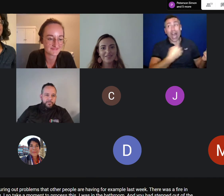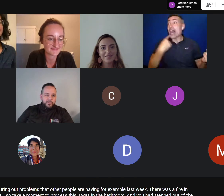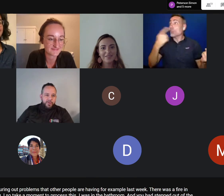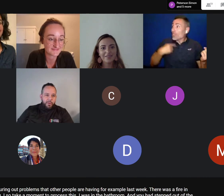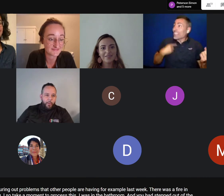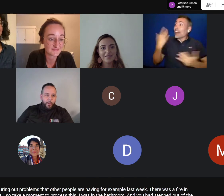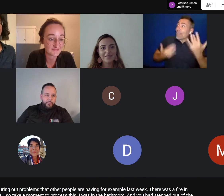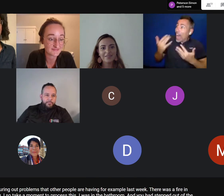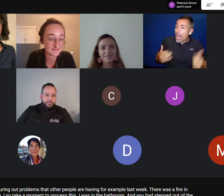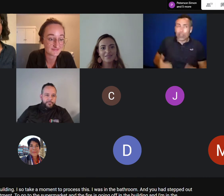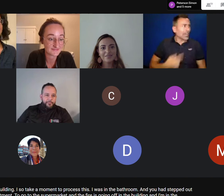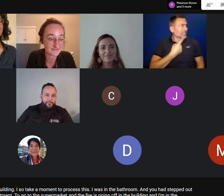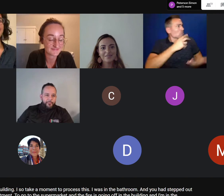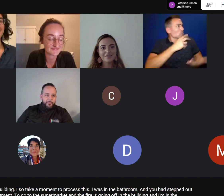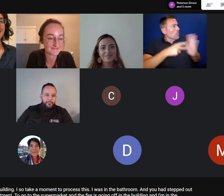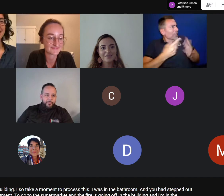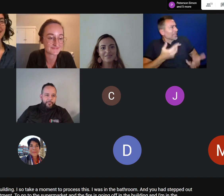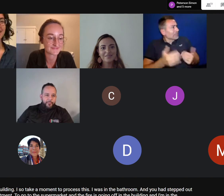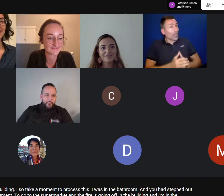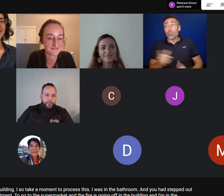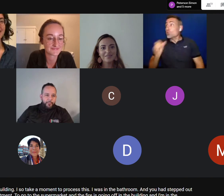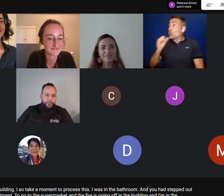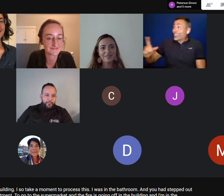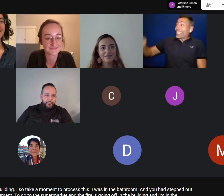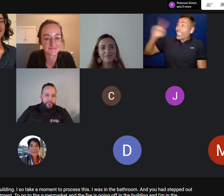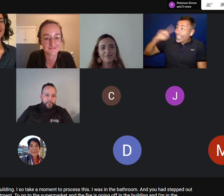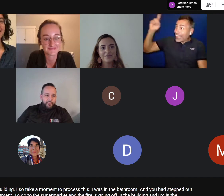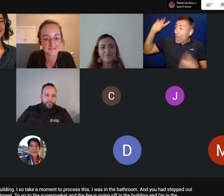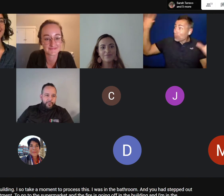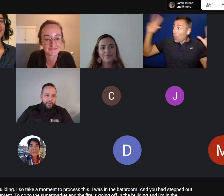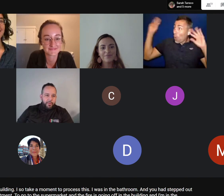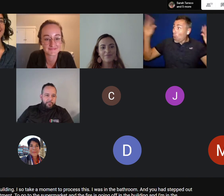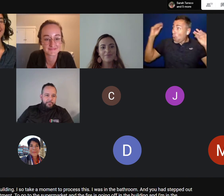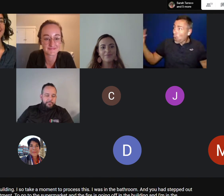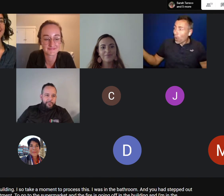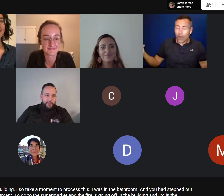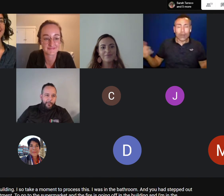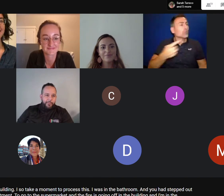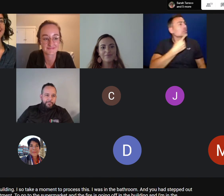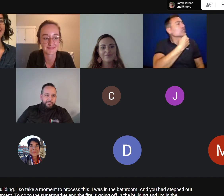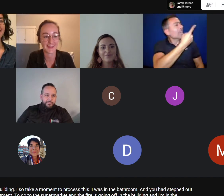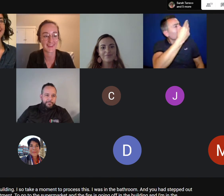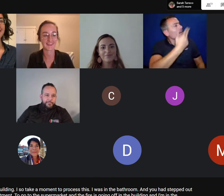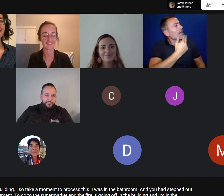fire? And then you said, you don't hear that. What do you say?